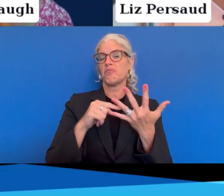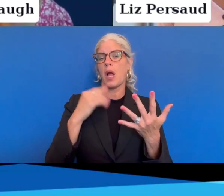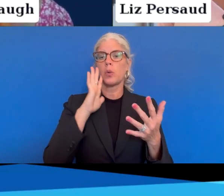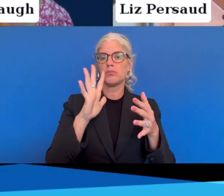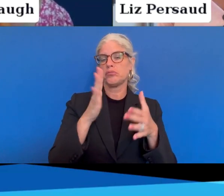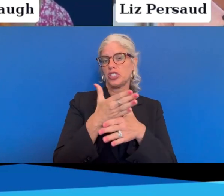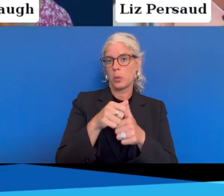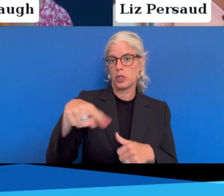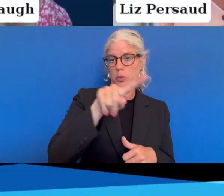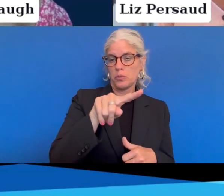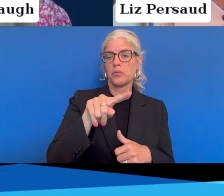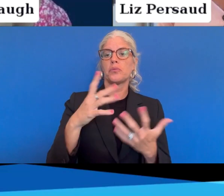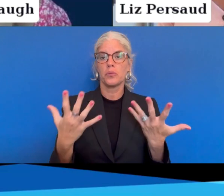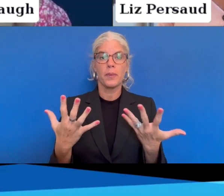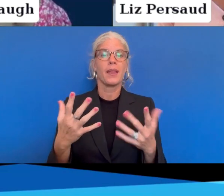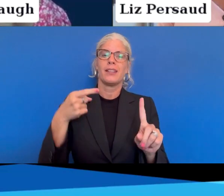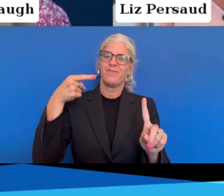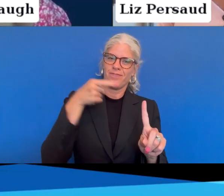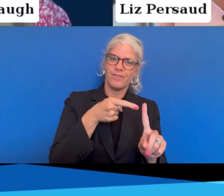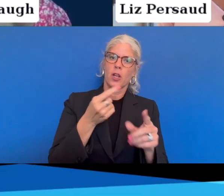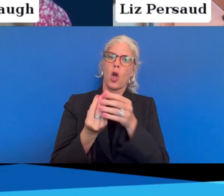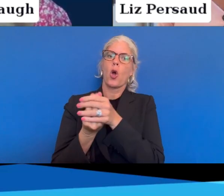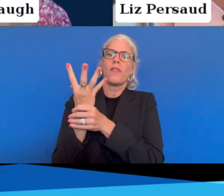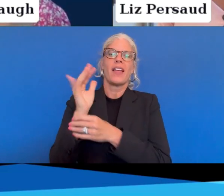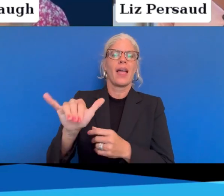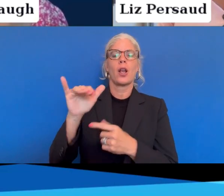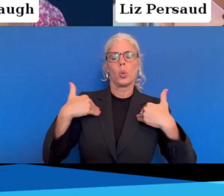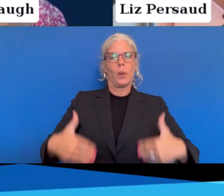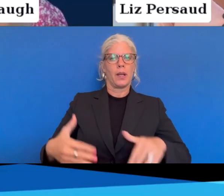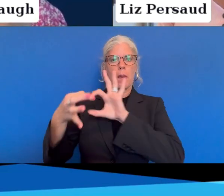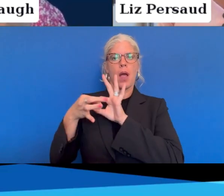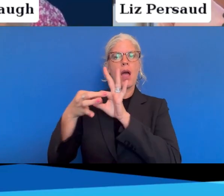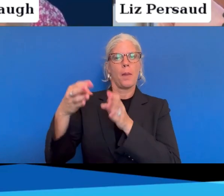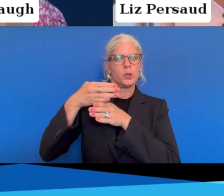So one of the things that I would share with you is,